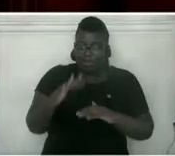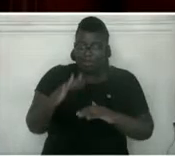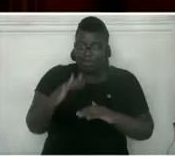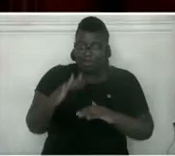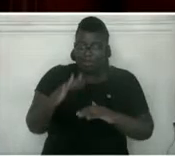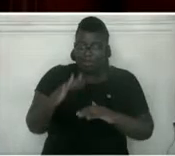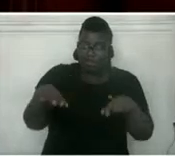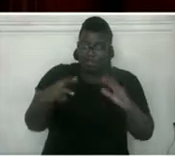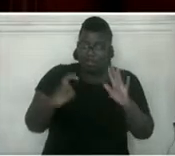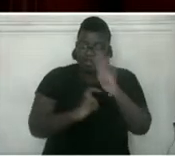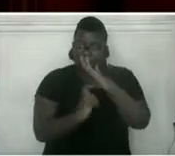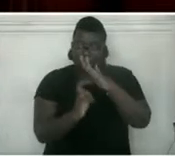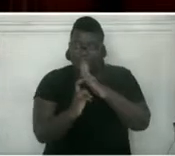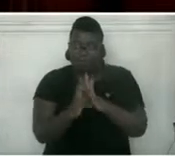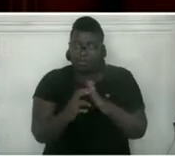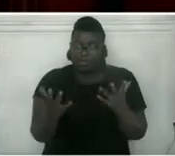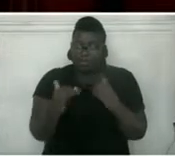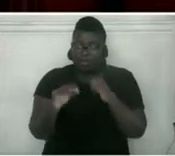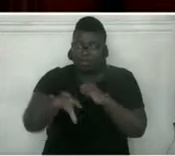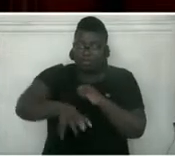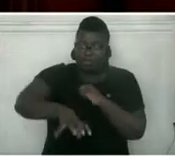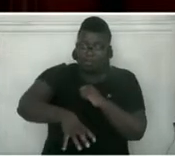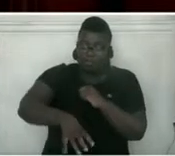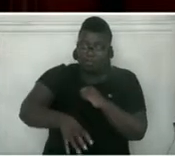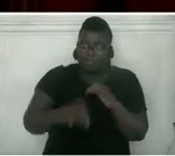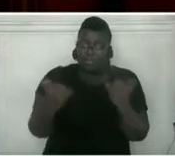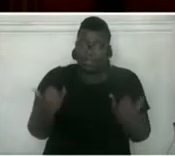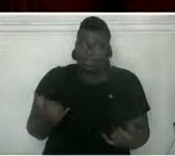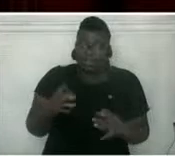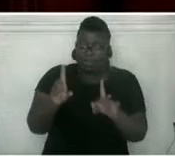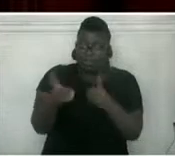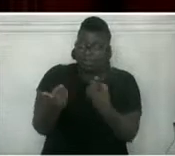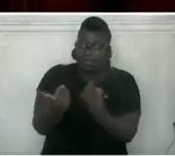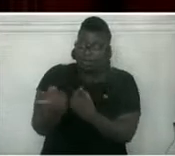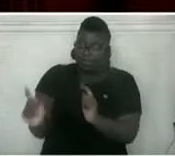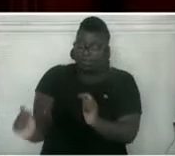bridges across the province. To date, Department of